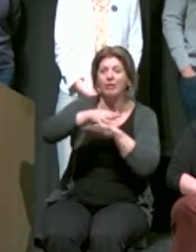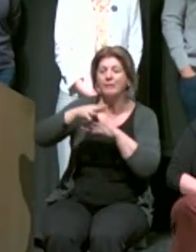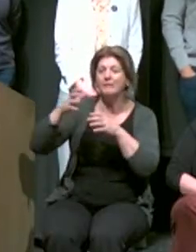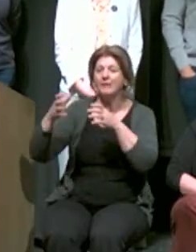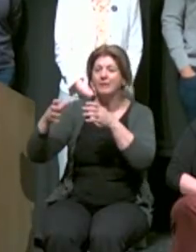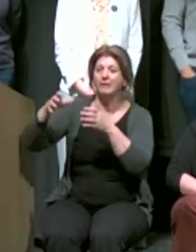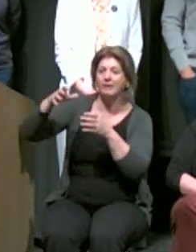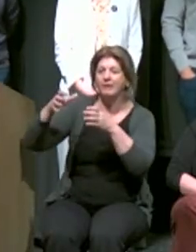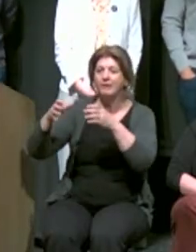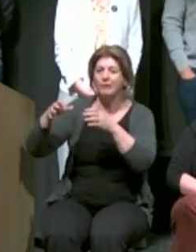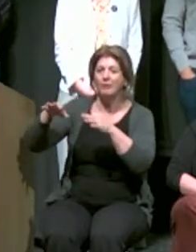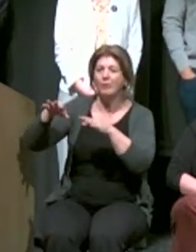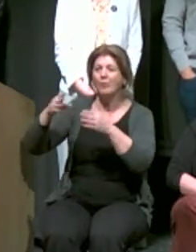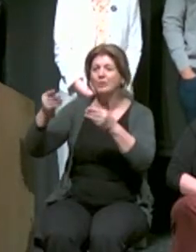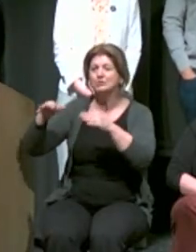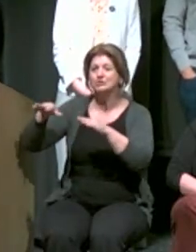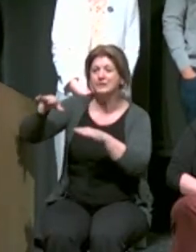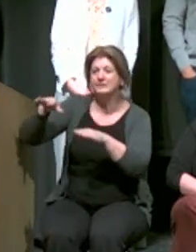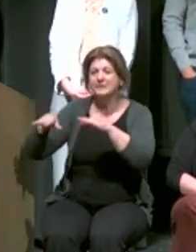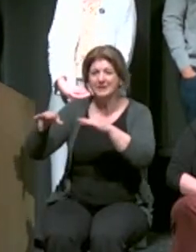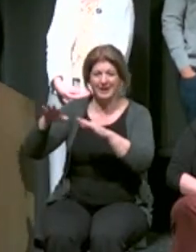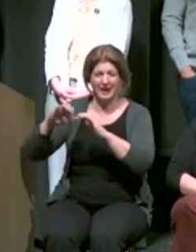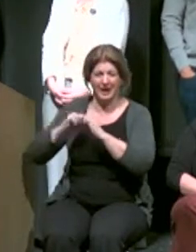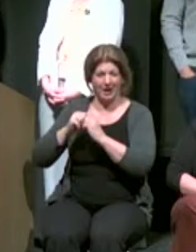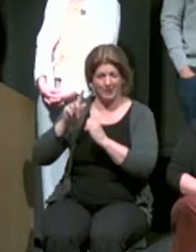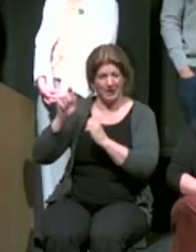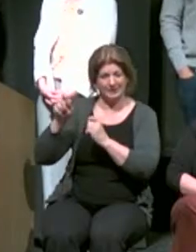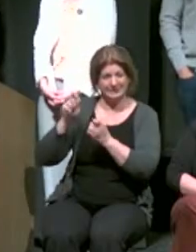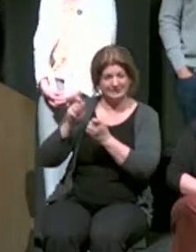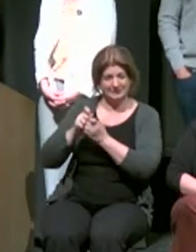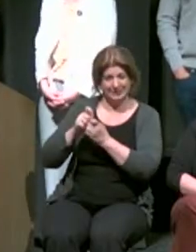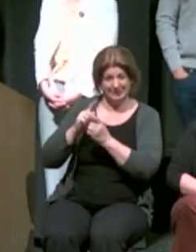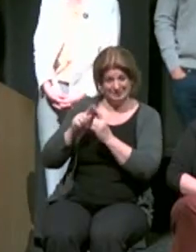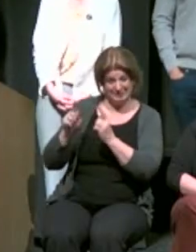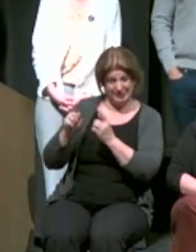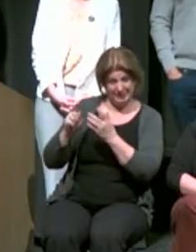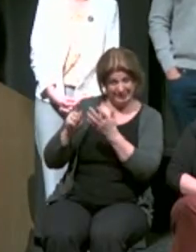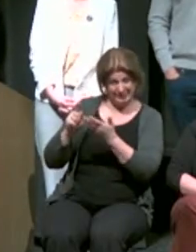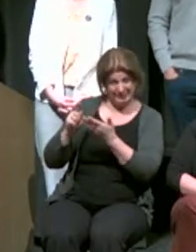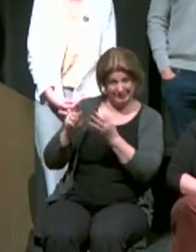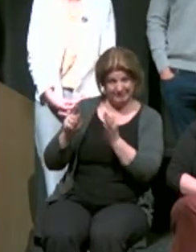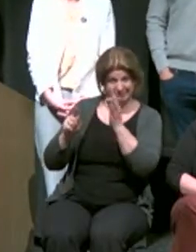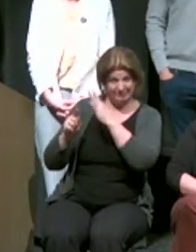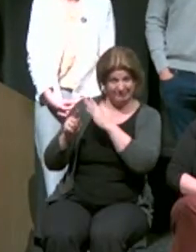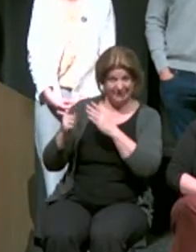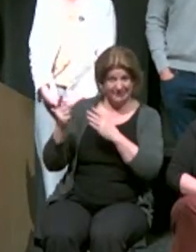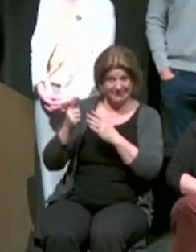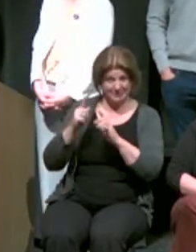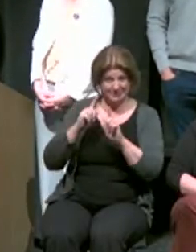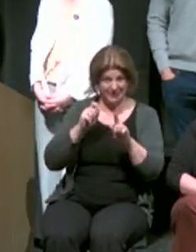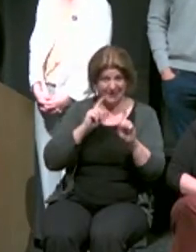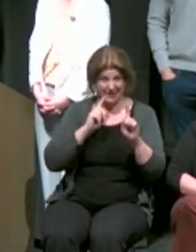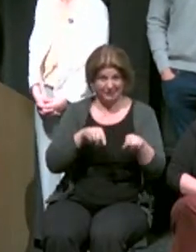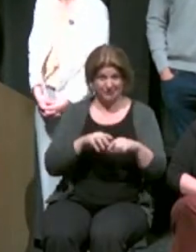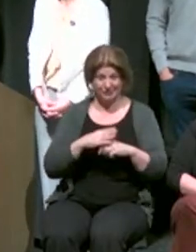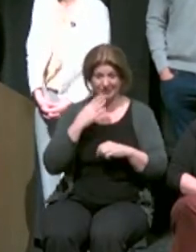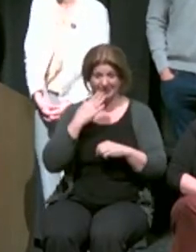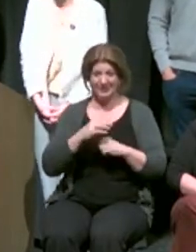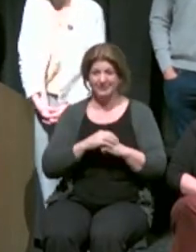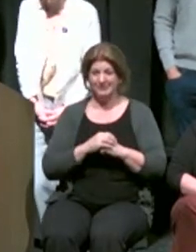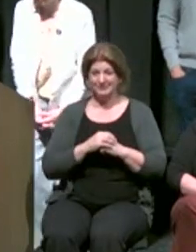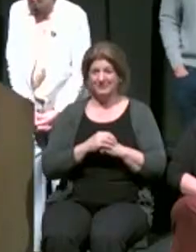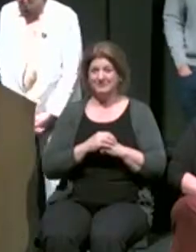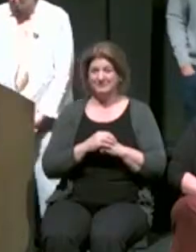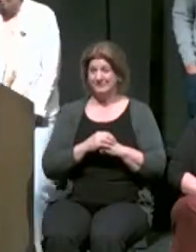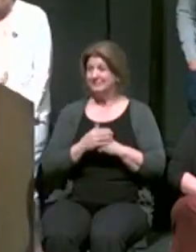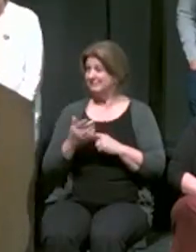shifting, or I just don't know how to ask the question. Perhaps that's sufficient for someone to respond. Thank you.